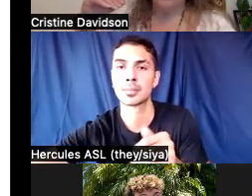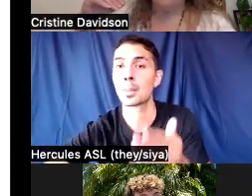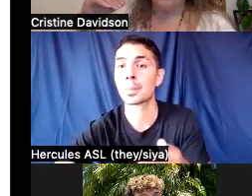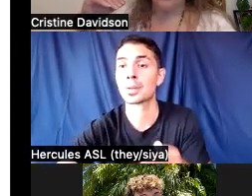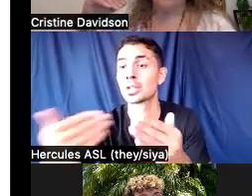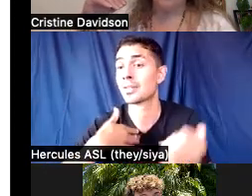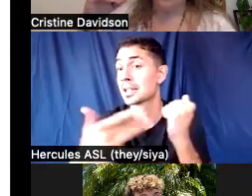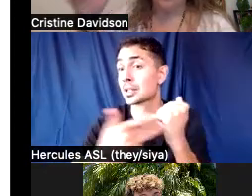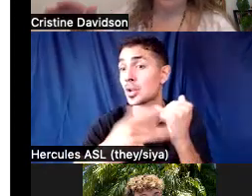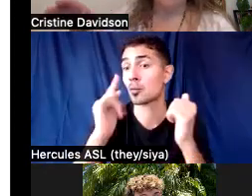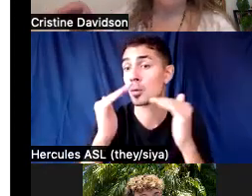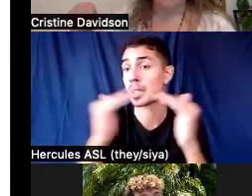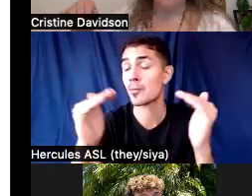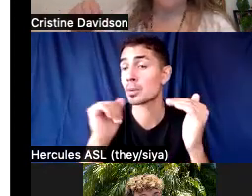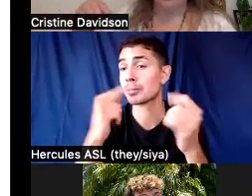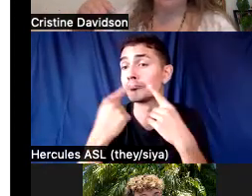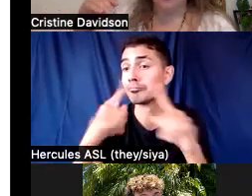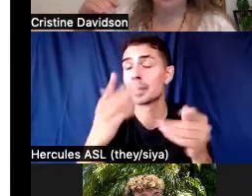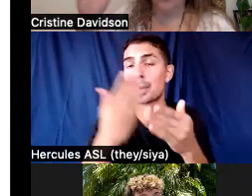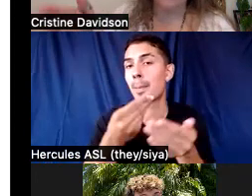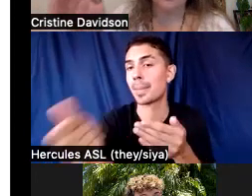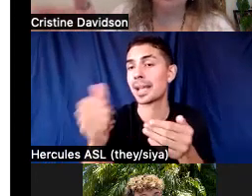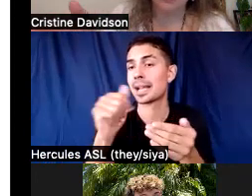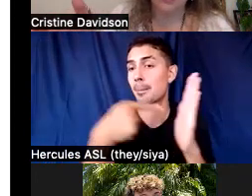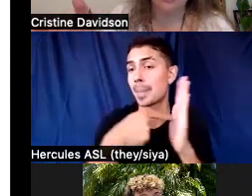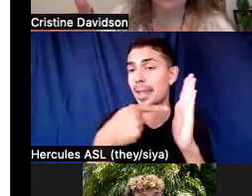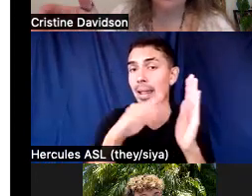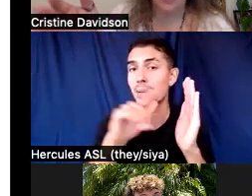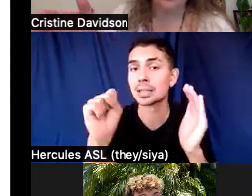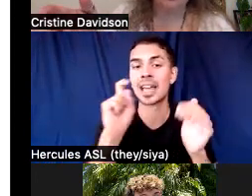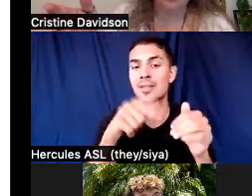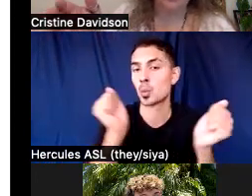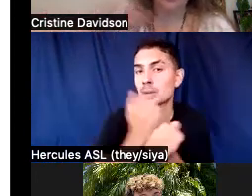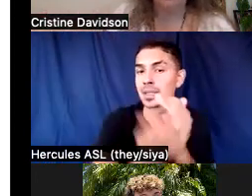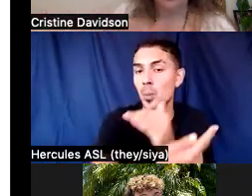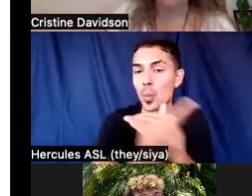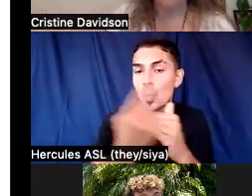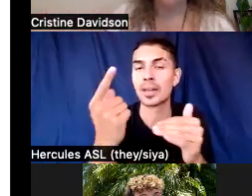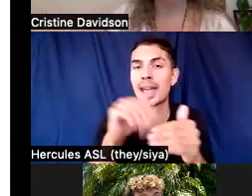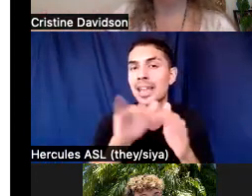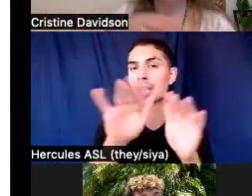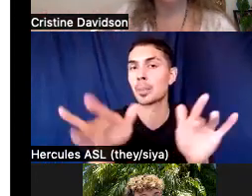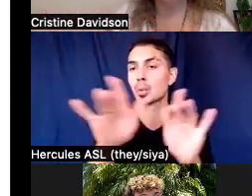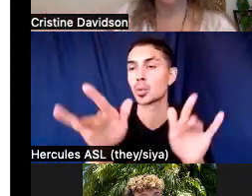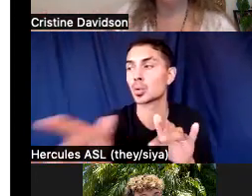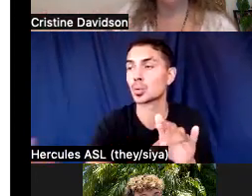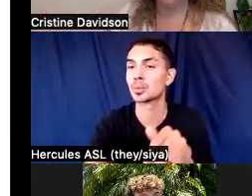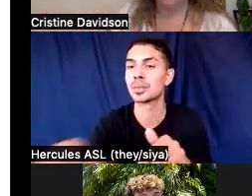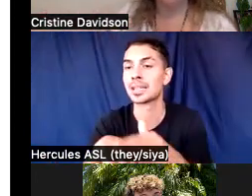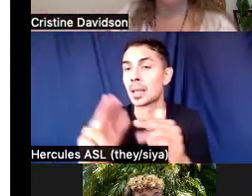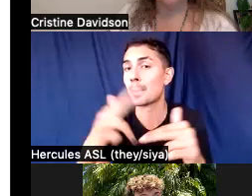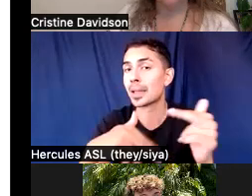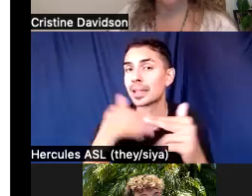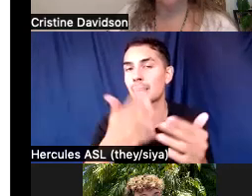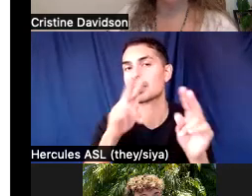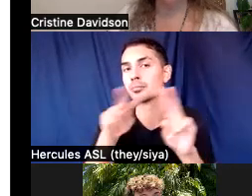So sometimes in order to pay their bills, they have to be with somebody at a computer and pay their bills so they can be observed, so they're